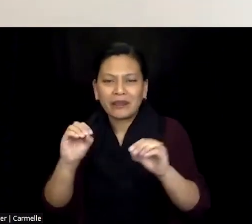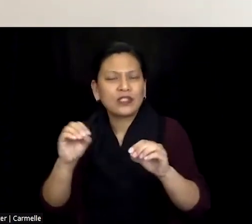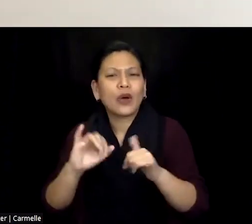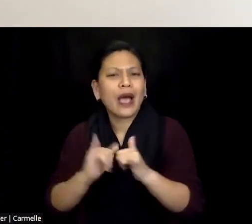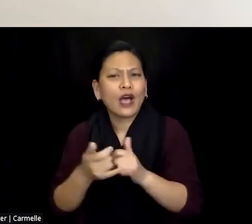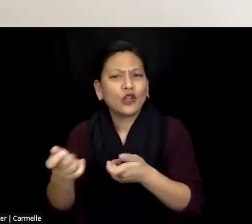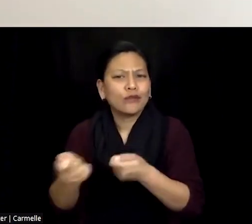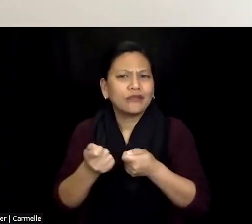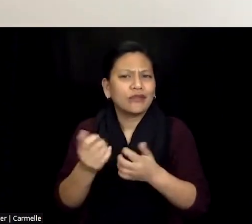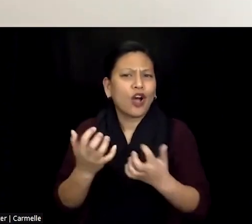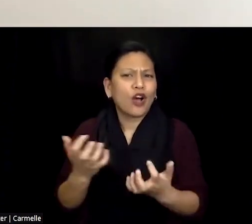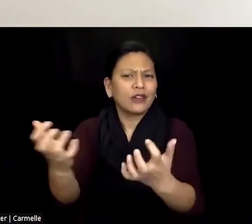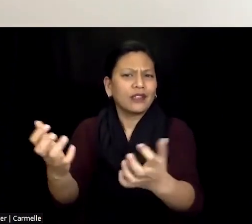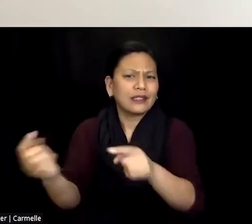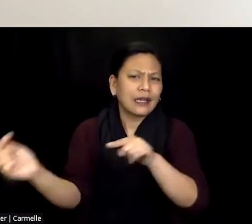attract audiences?